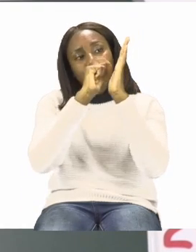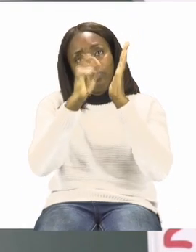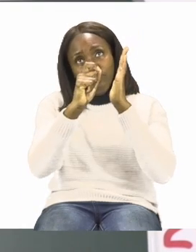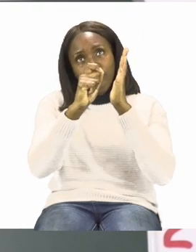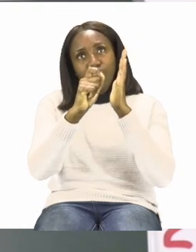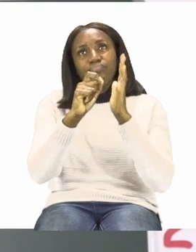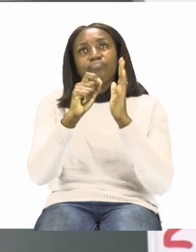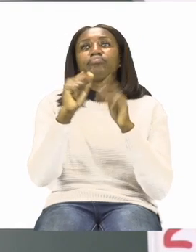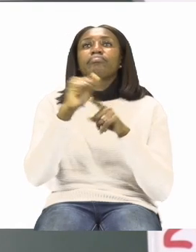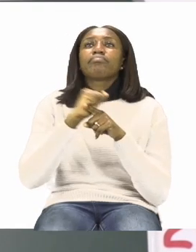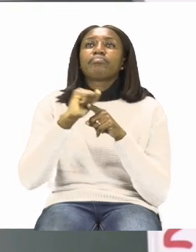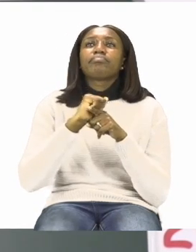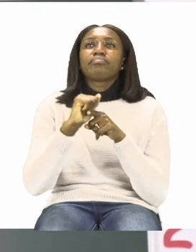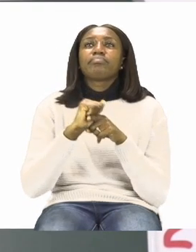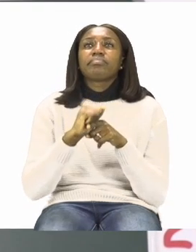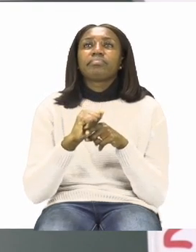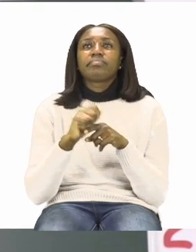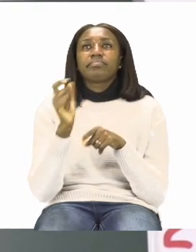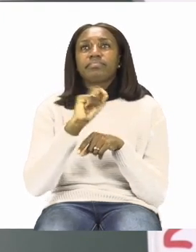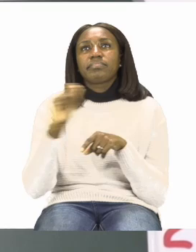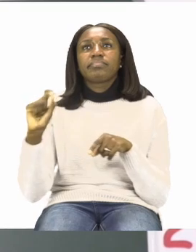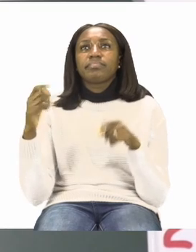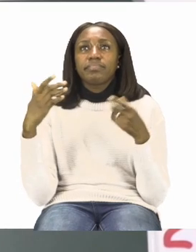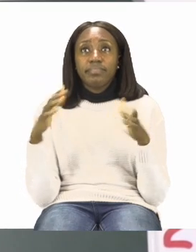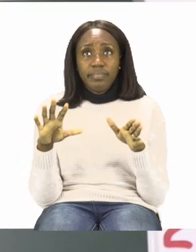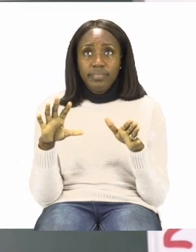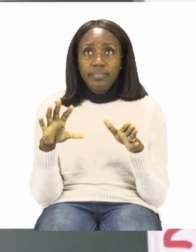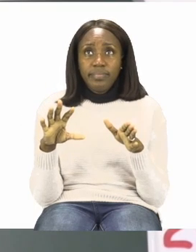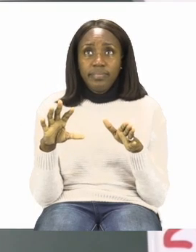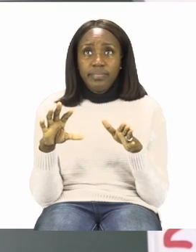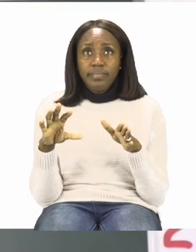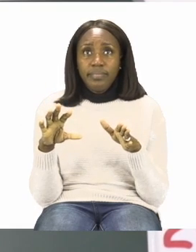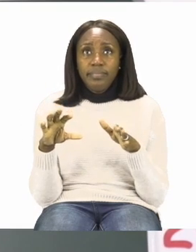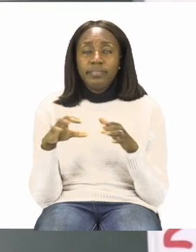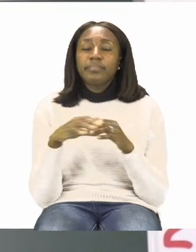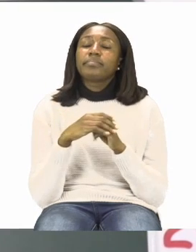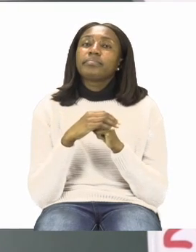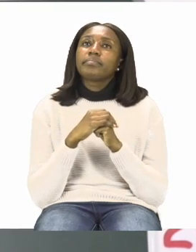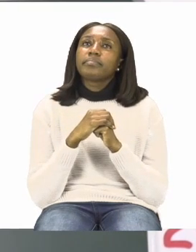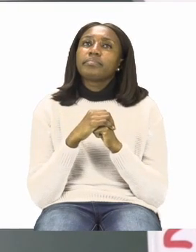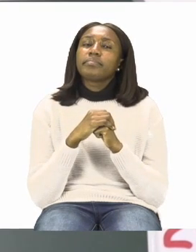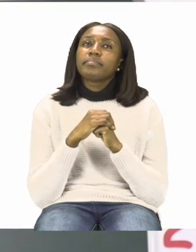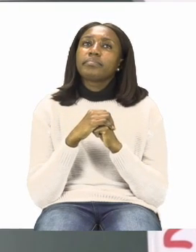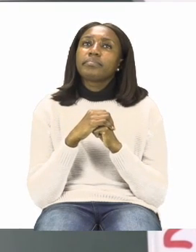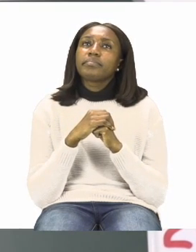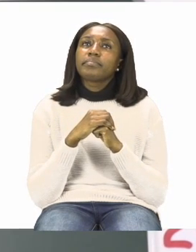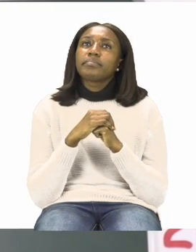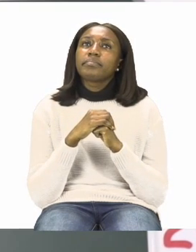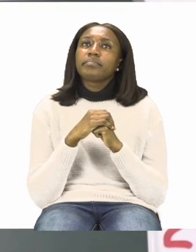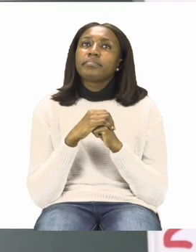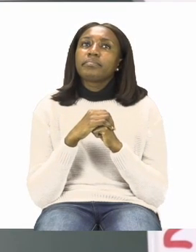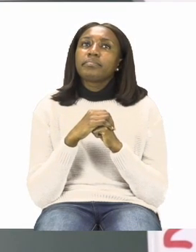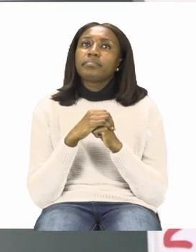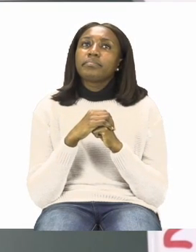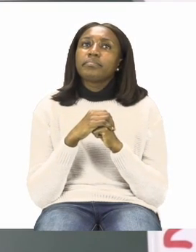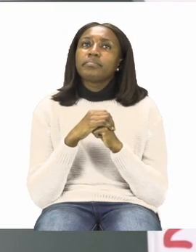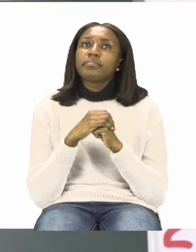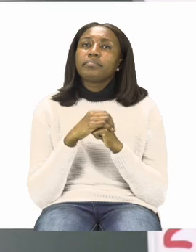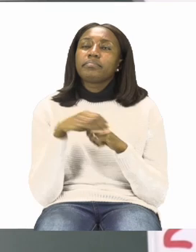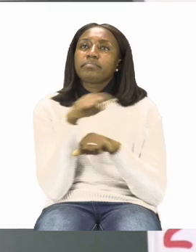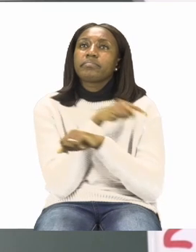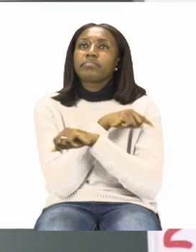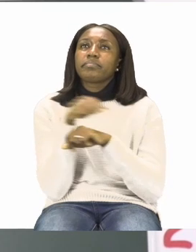the word chalkboard. Can we say these two words together one more time?